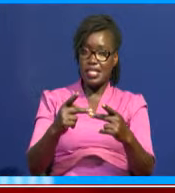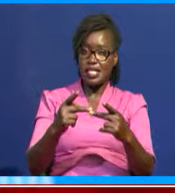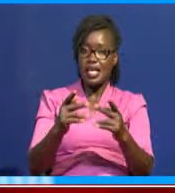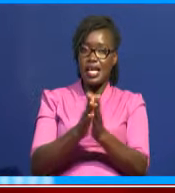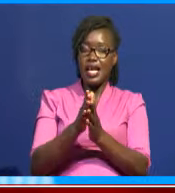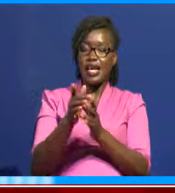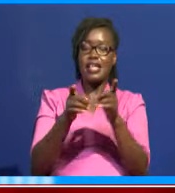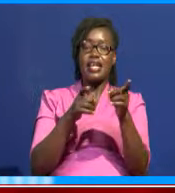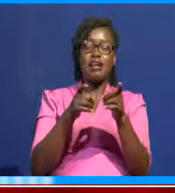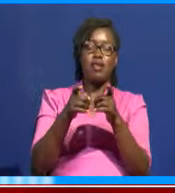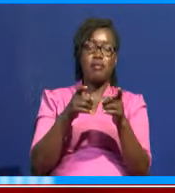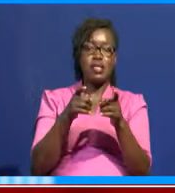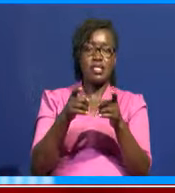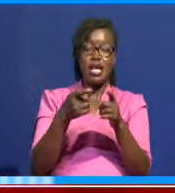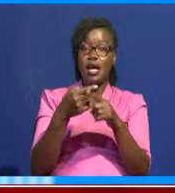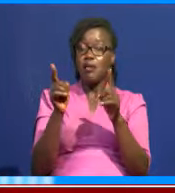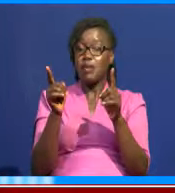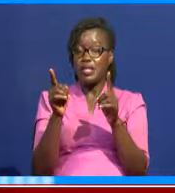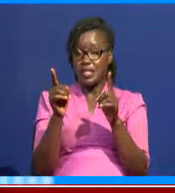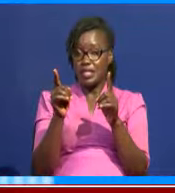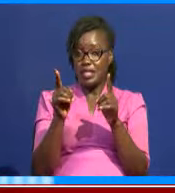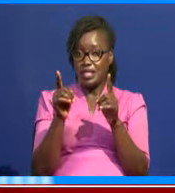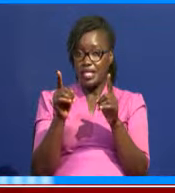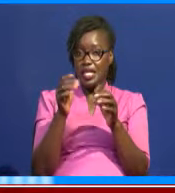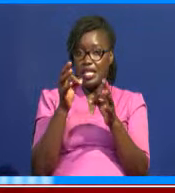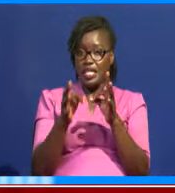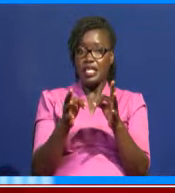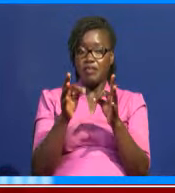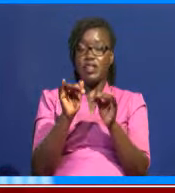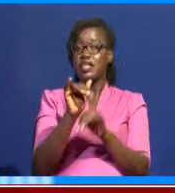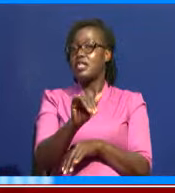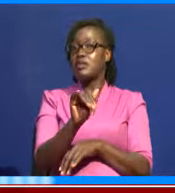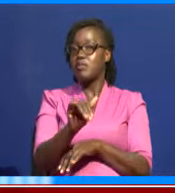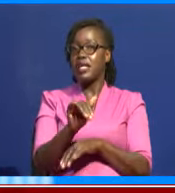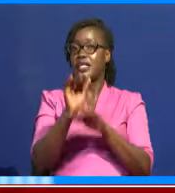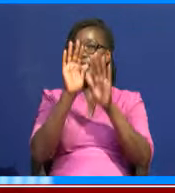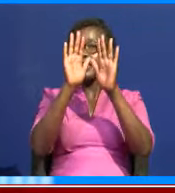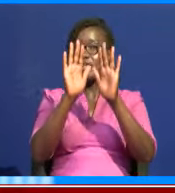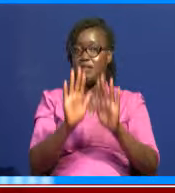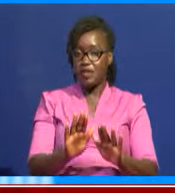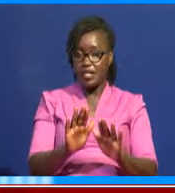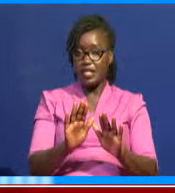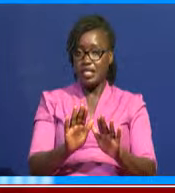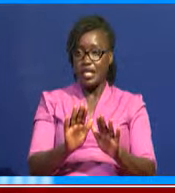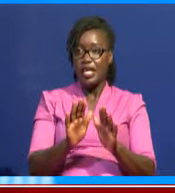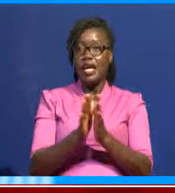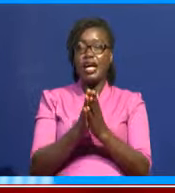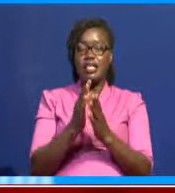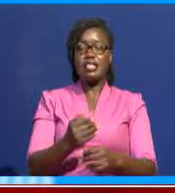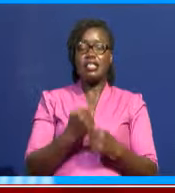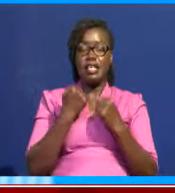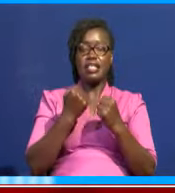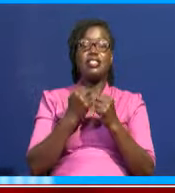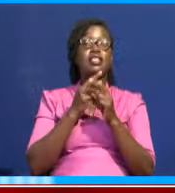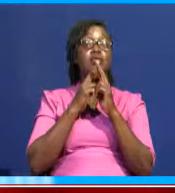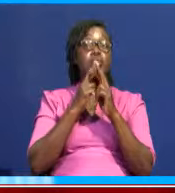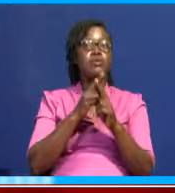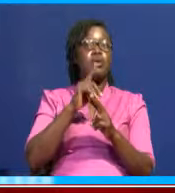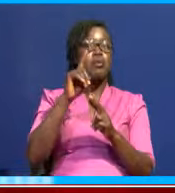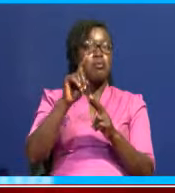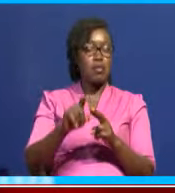and governments, however, if they are to remain relevant, agile and responsive,